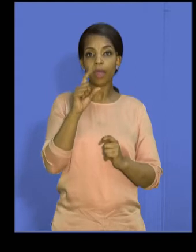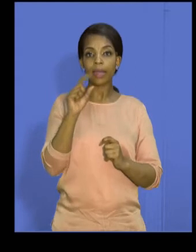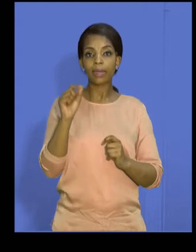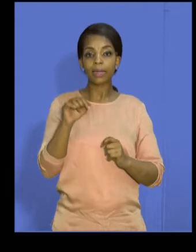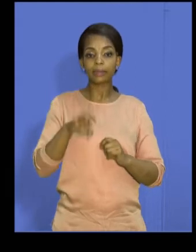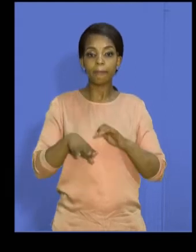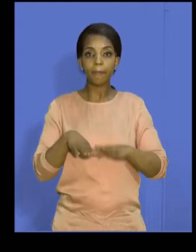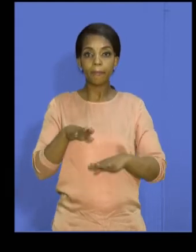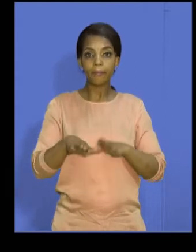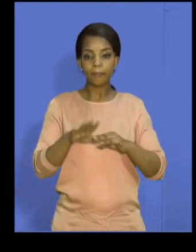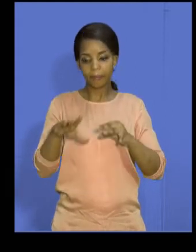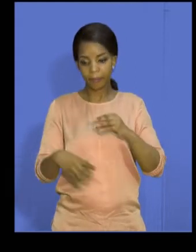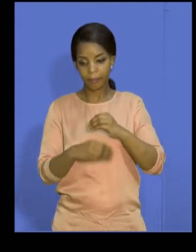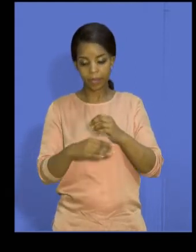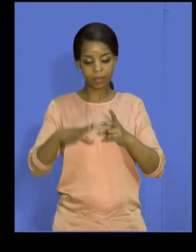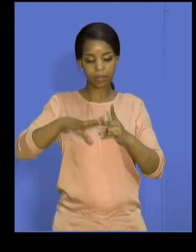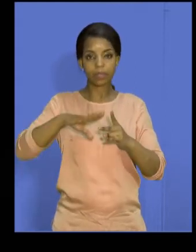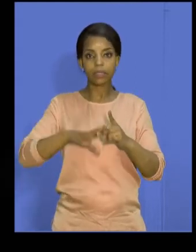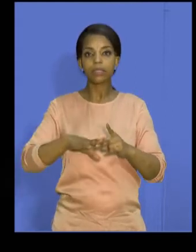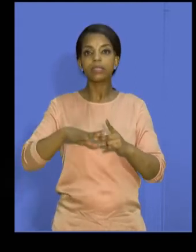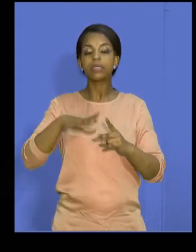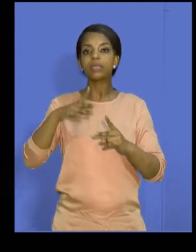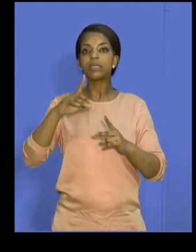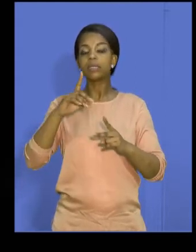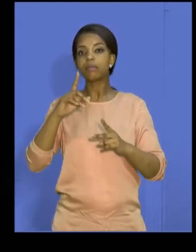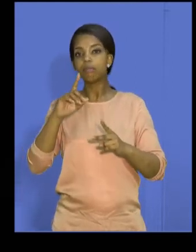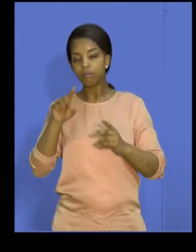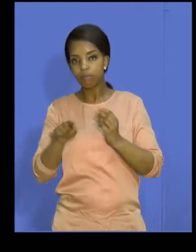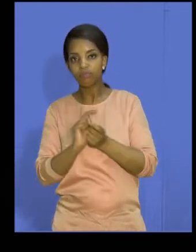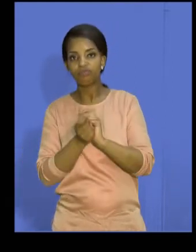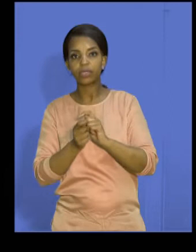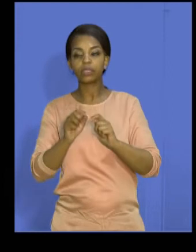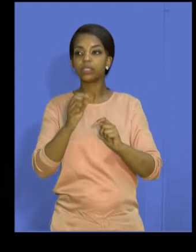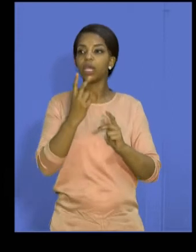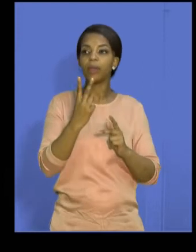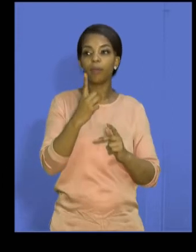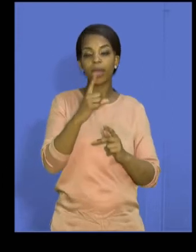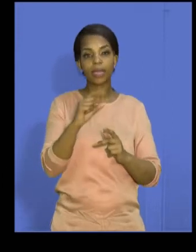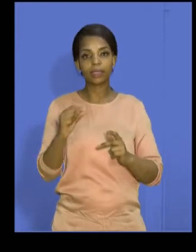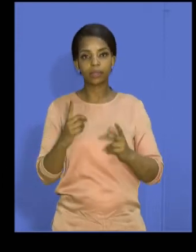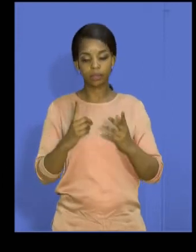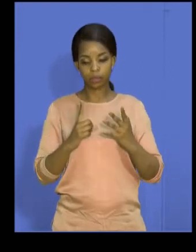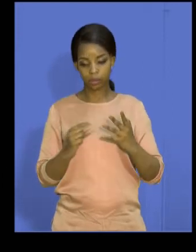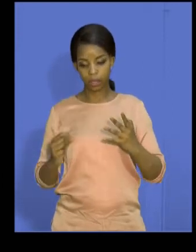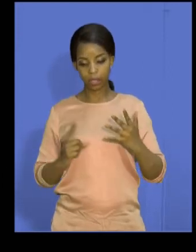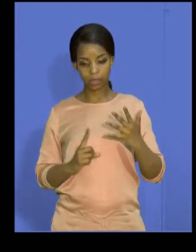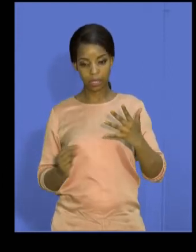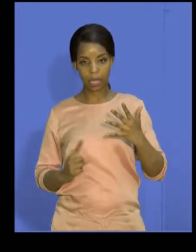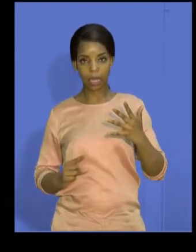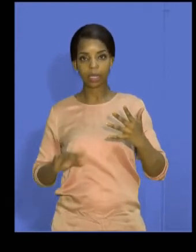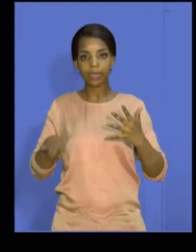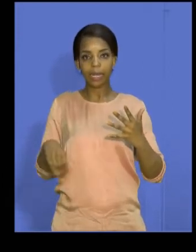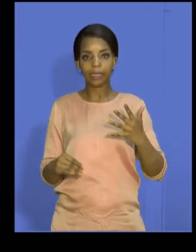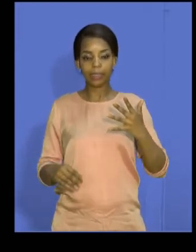100 steps. There was a change of plus 100 steps. There was another change here of